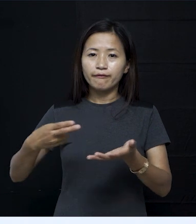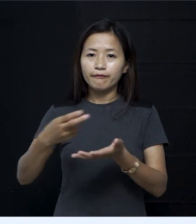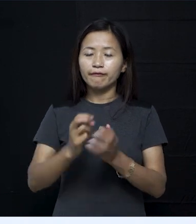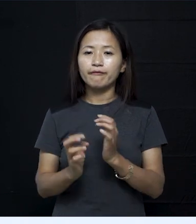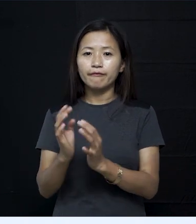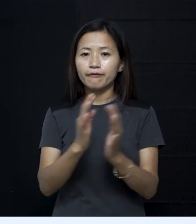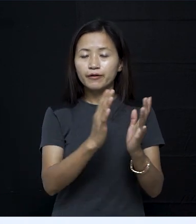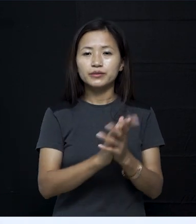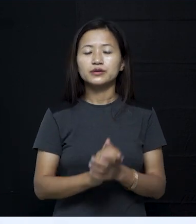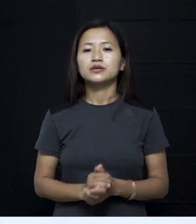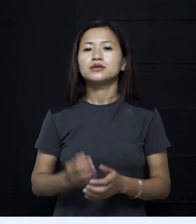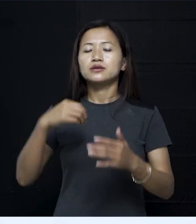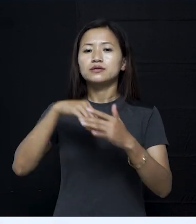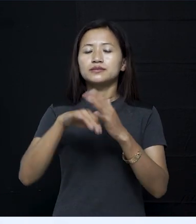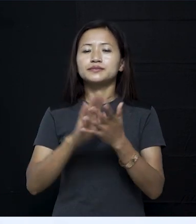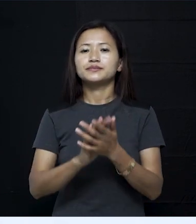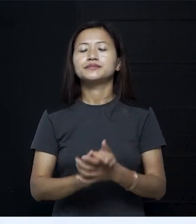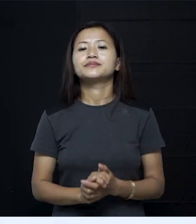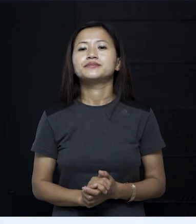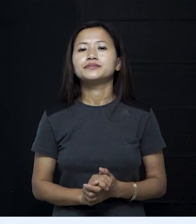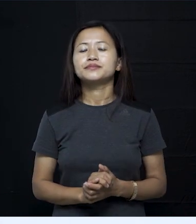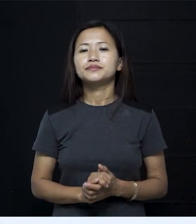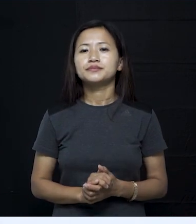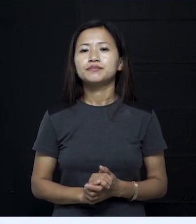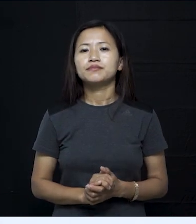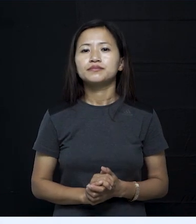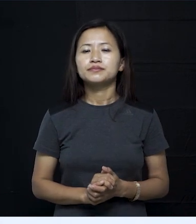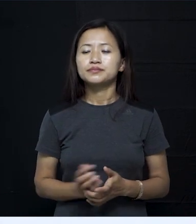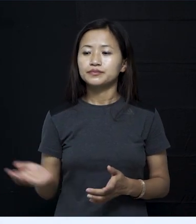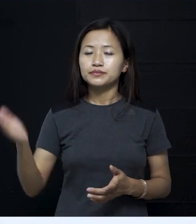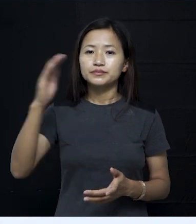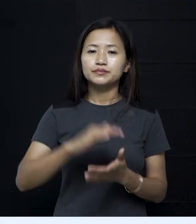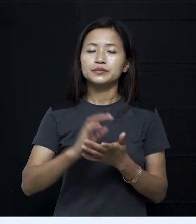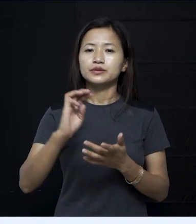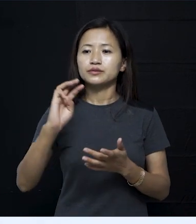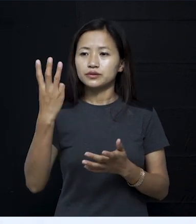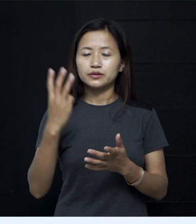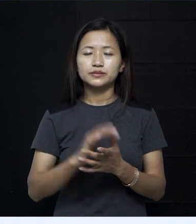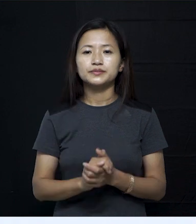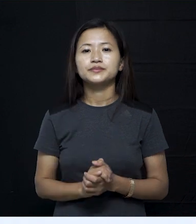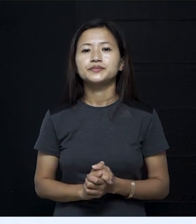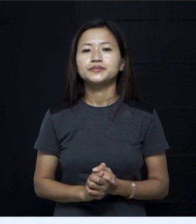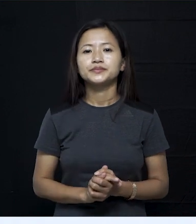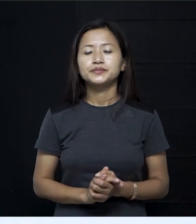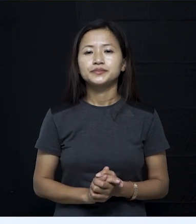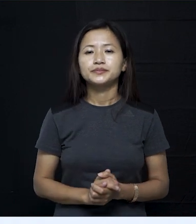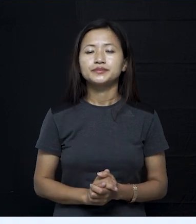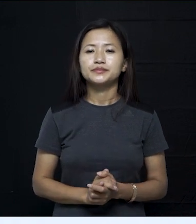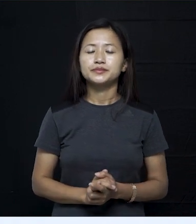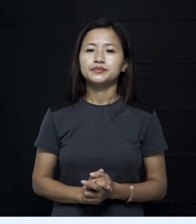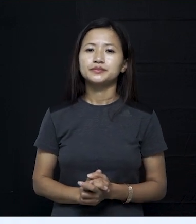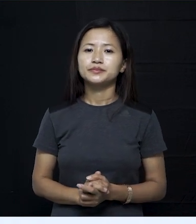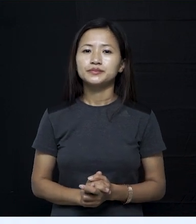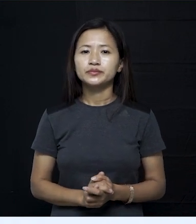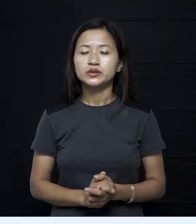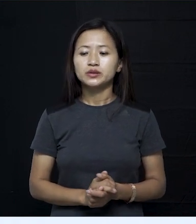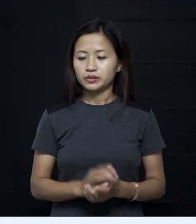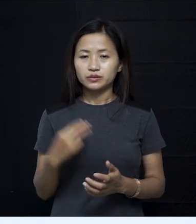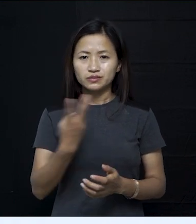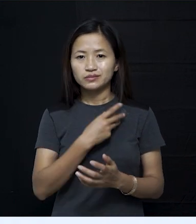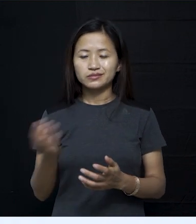cultivation, and this is how they cultivate their crops. Okay, but this terrace cultivation or this